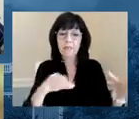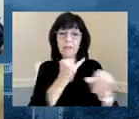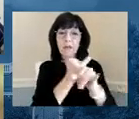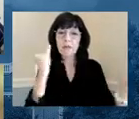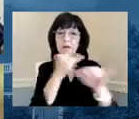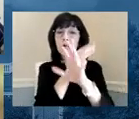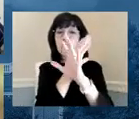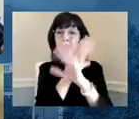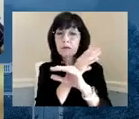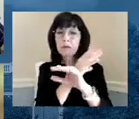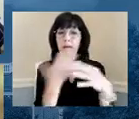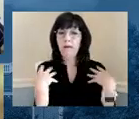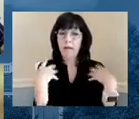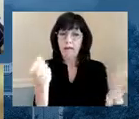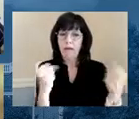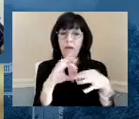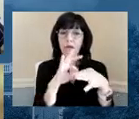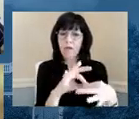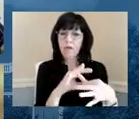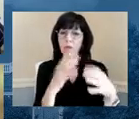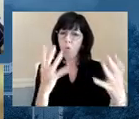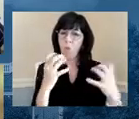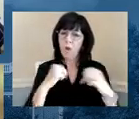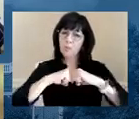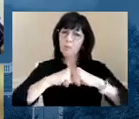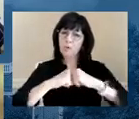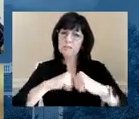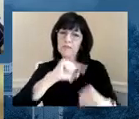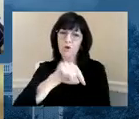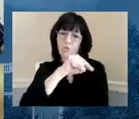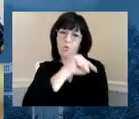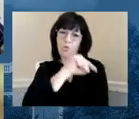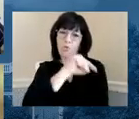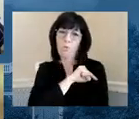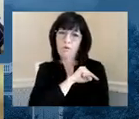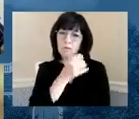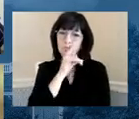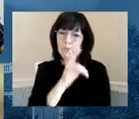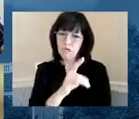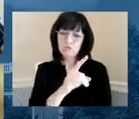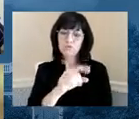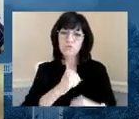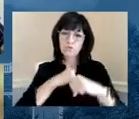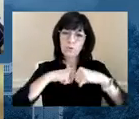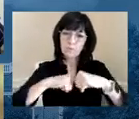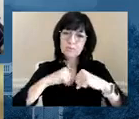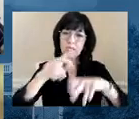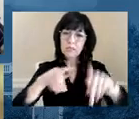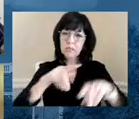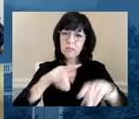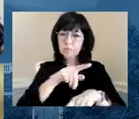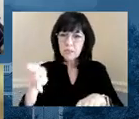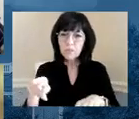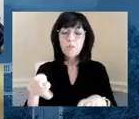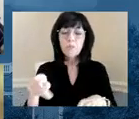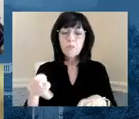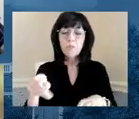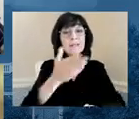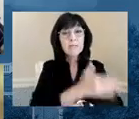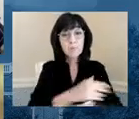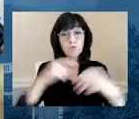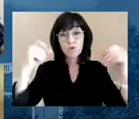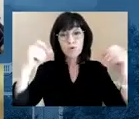protect quality. And ultimately, when we're able to remove barriers to care, we're able to improve access, enhance